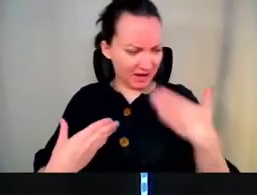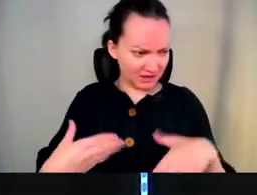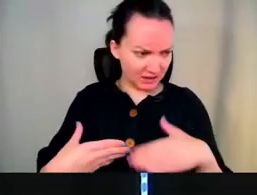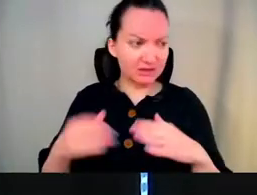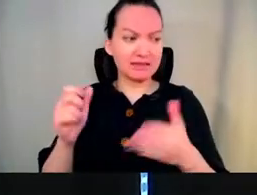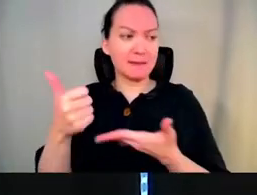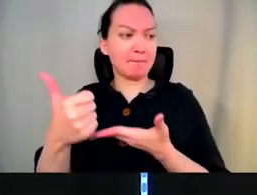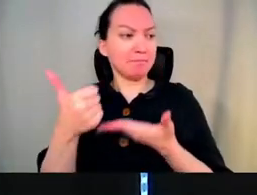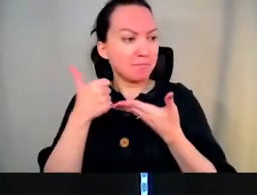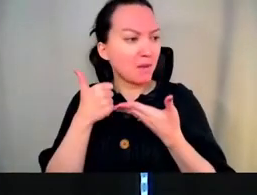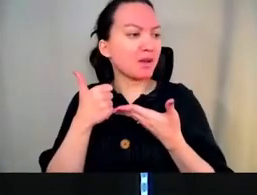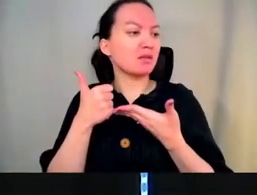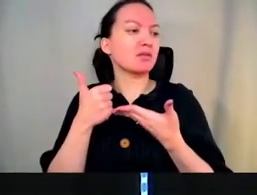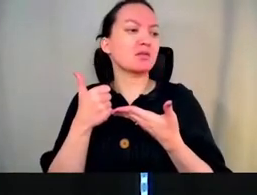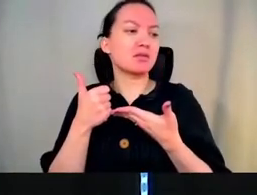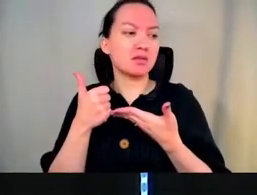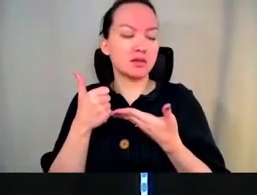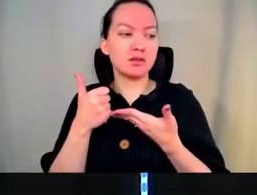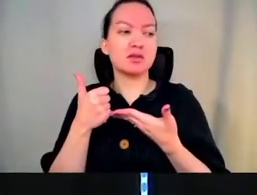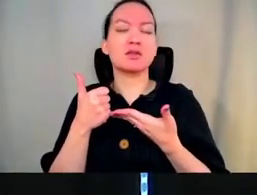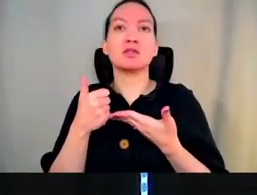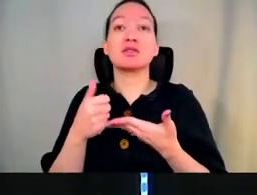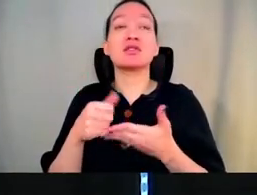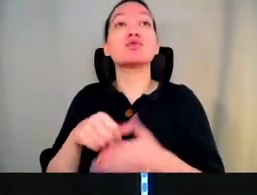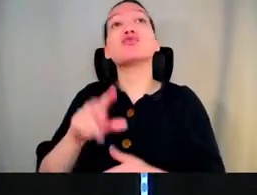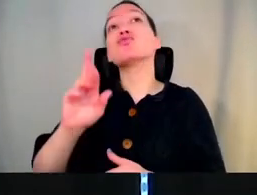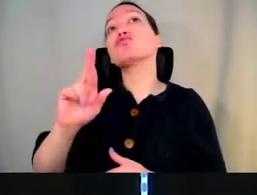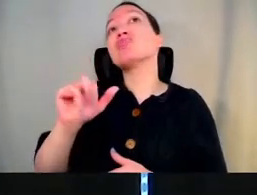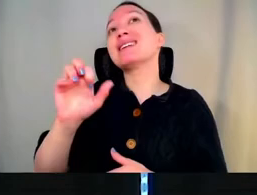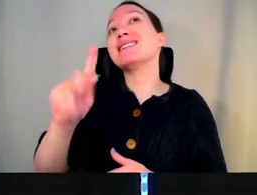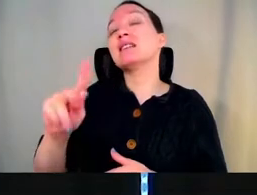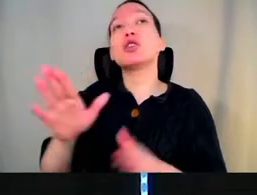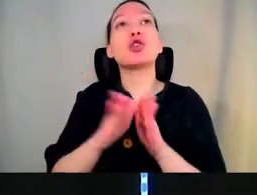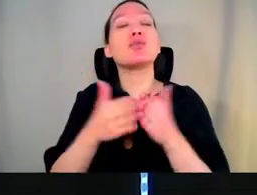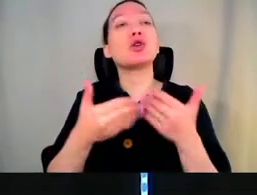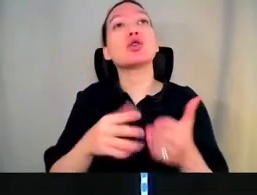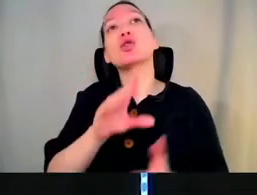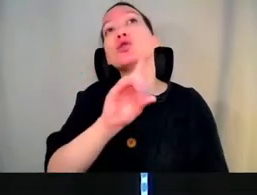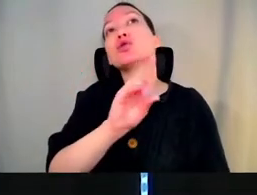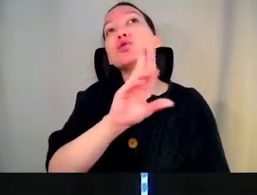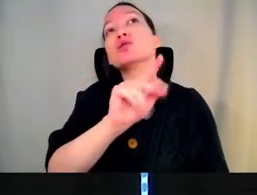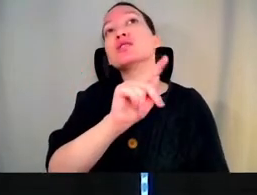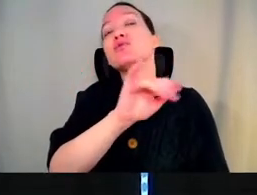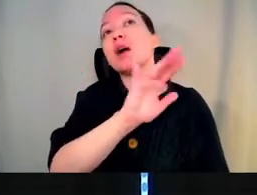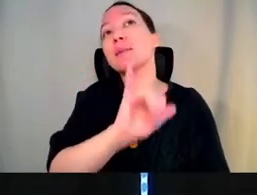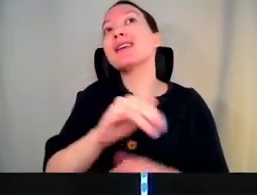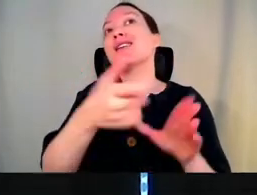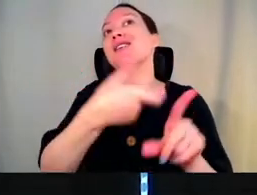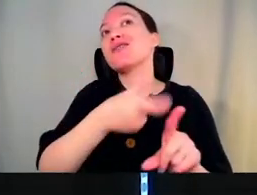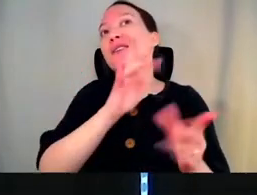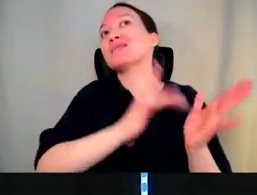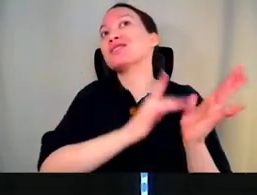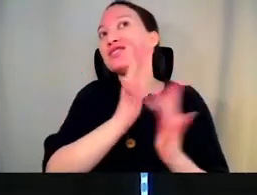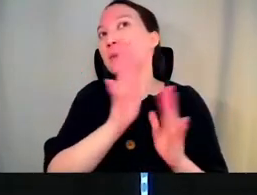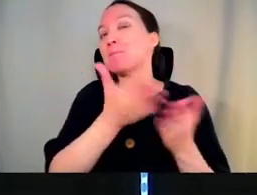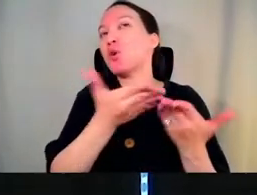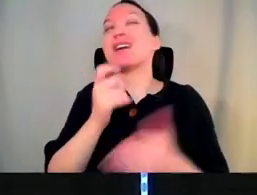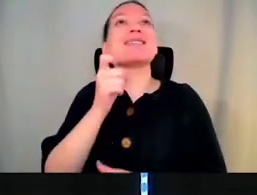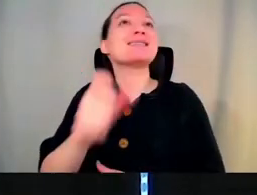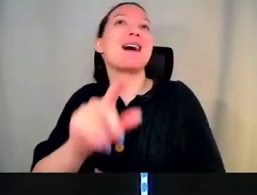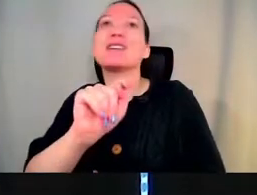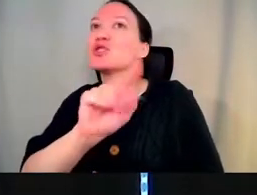these decisions. And where Ricky used Twilight to give this example, I'm going to use the book of Deuteronomy from the Bible. Okay?